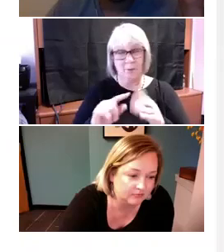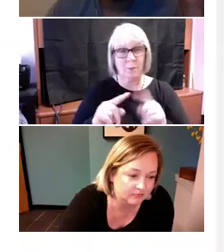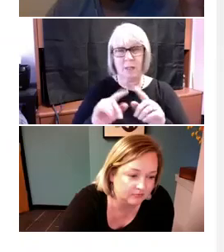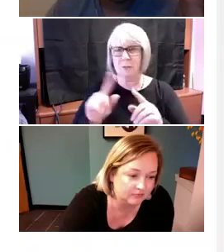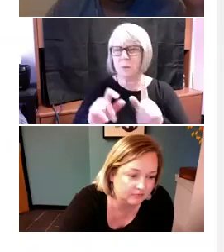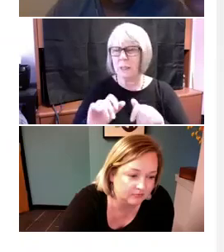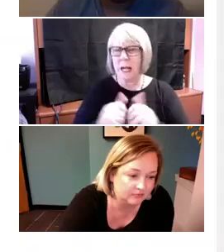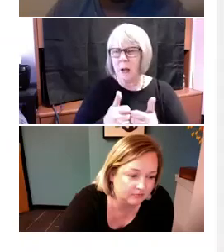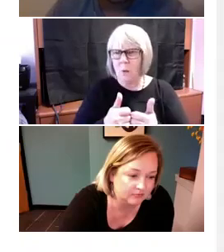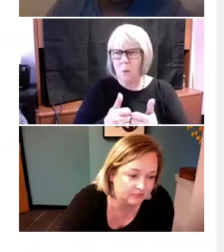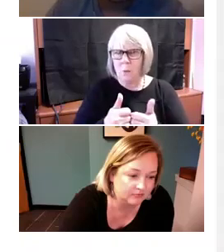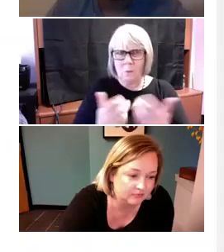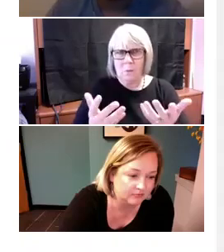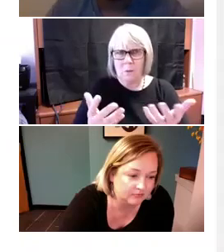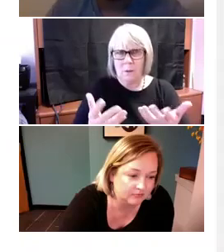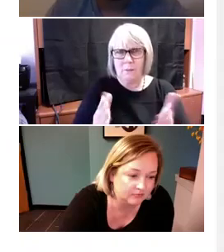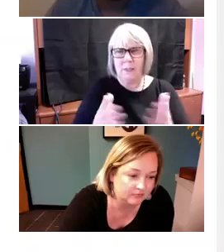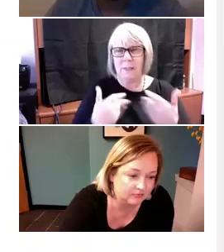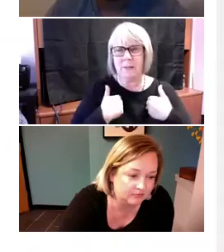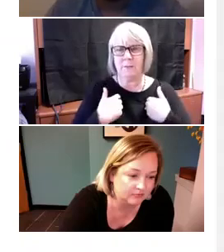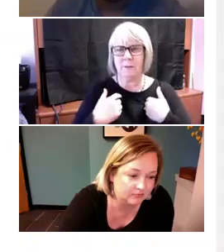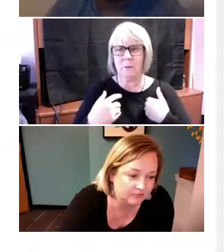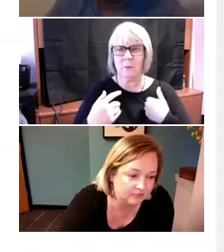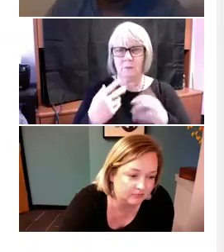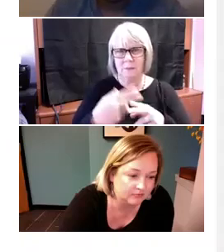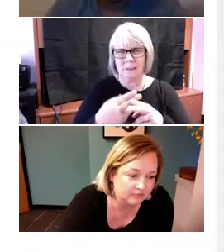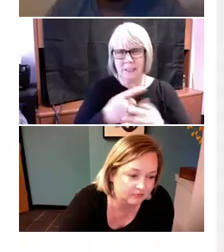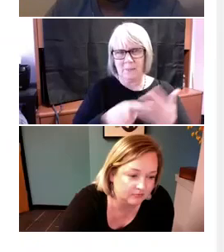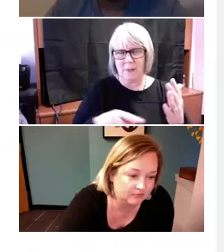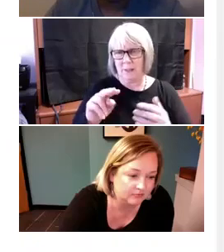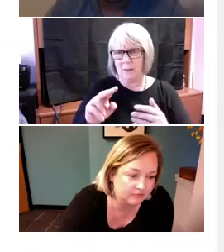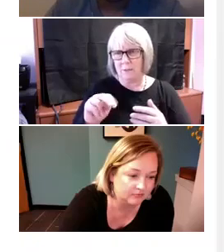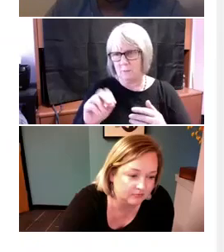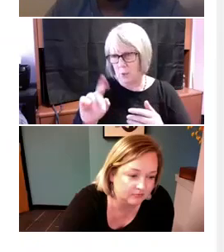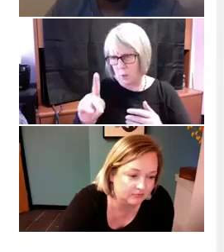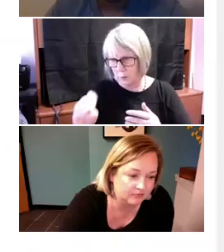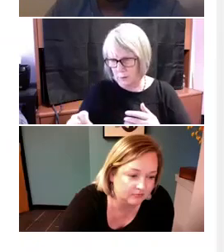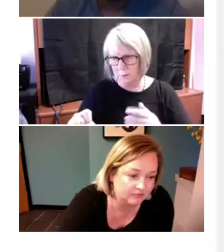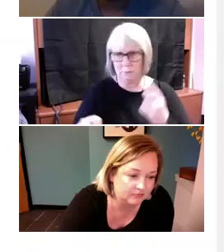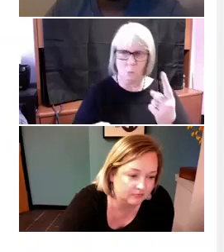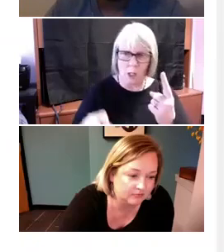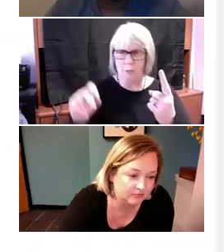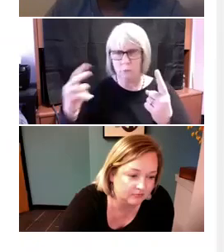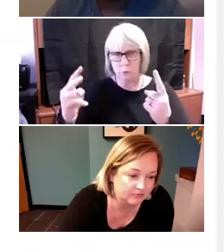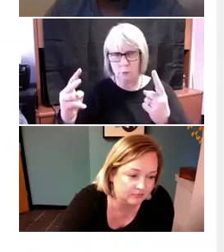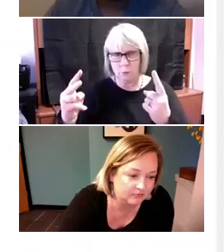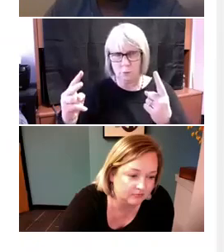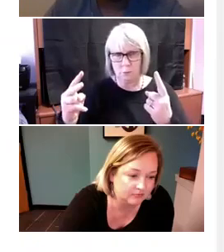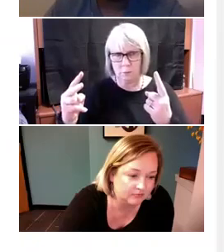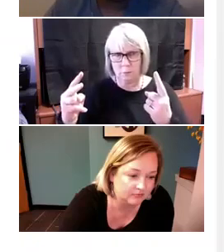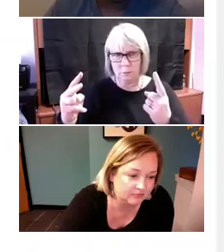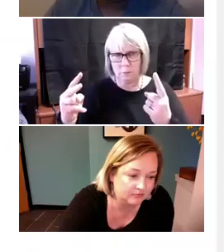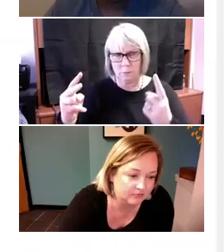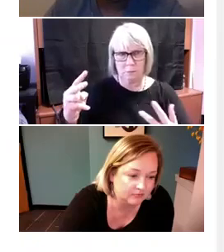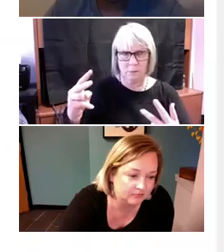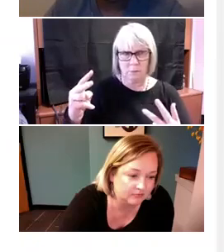do so? So let's have one thing. Let's name these nodes. Let's name it as 1. Let's name it as 2. Let's